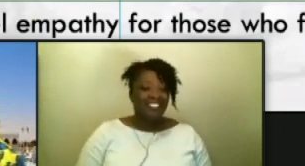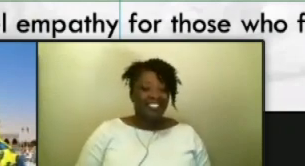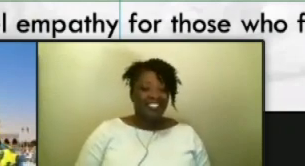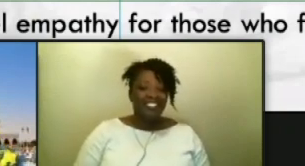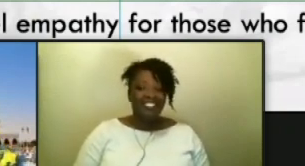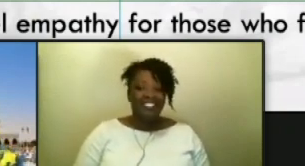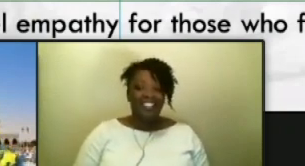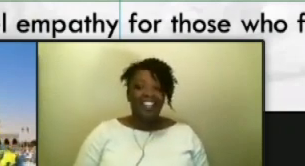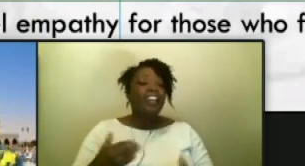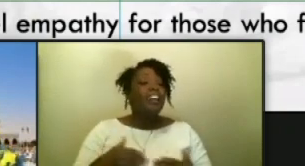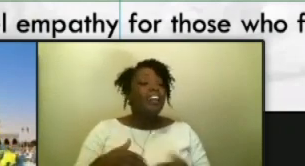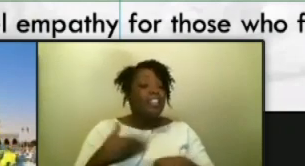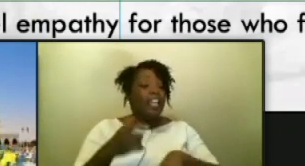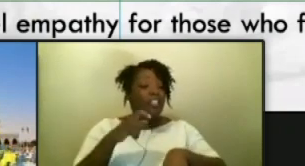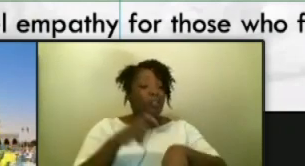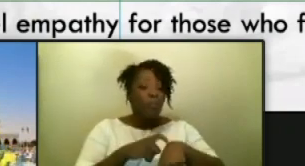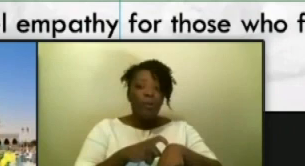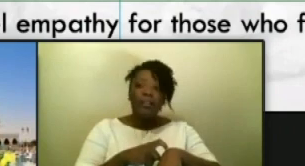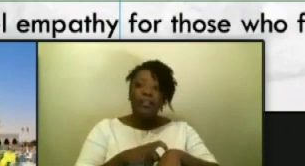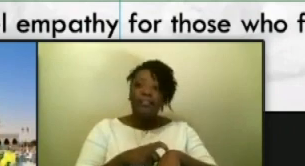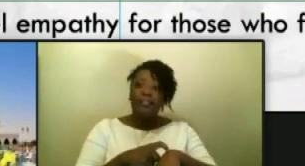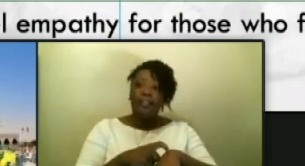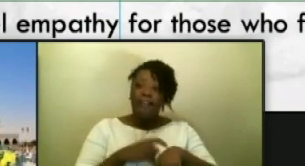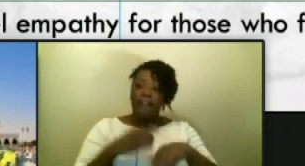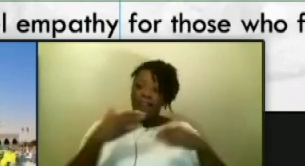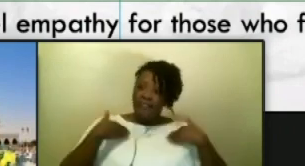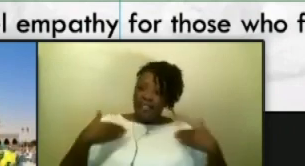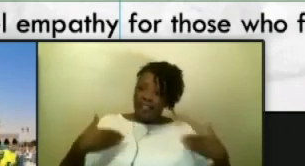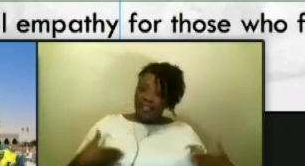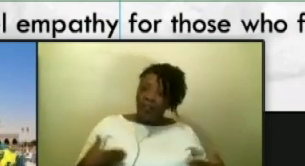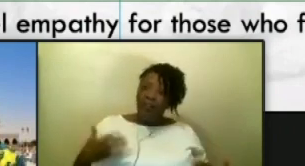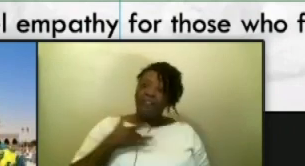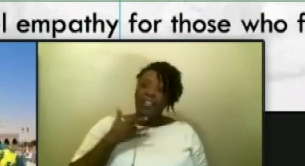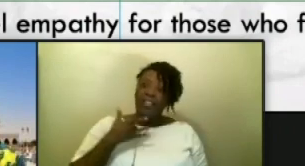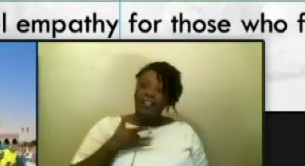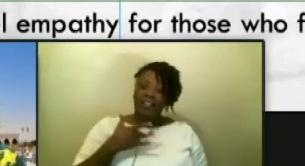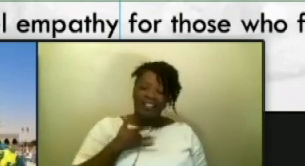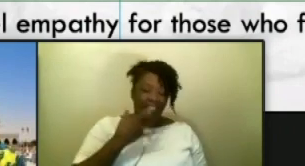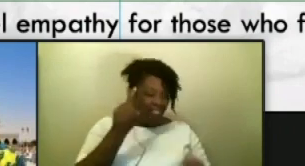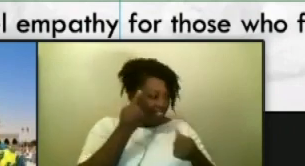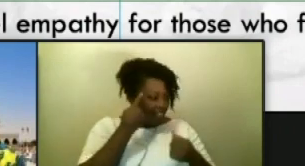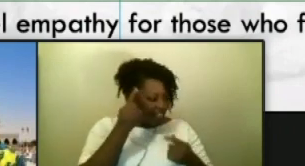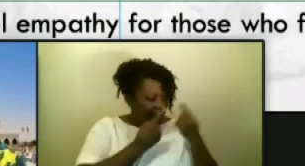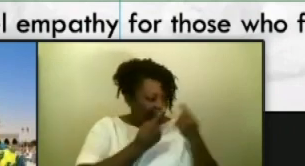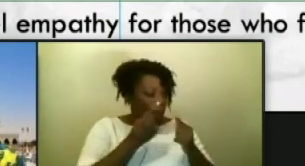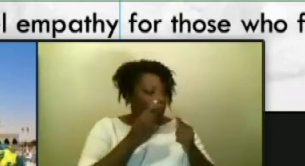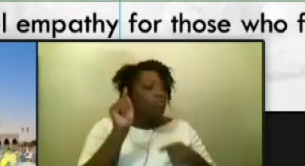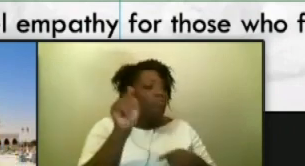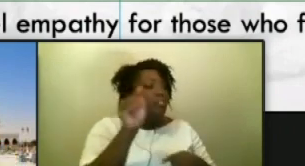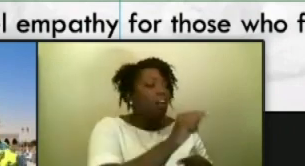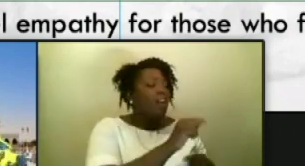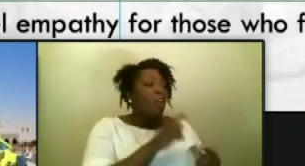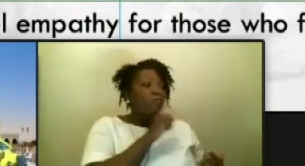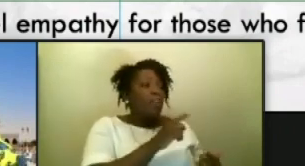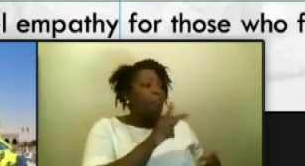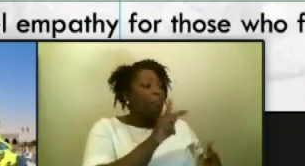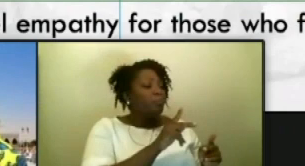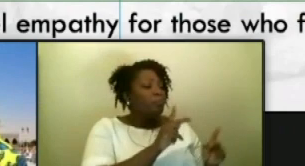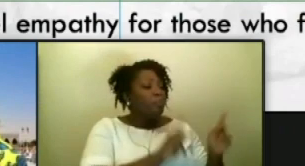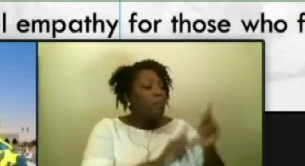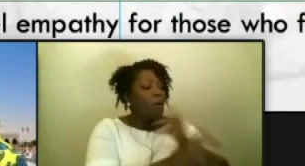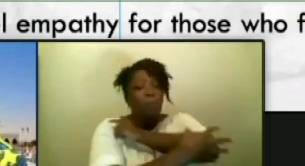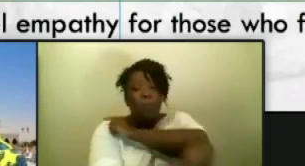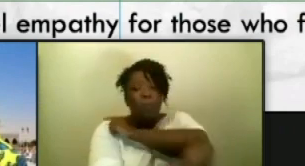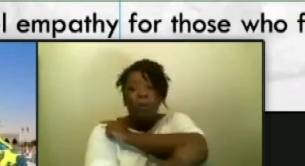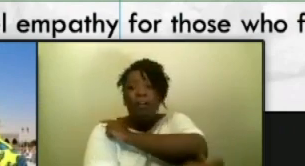The next point is that the physical effects of the fast are a reminder of those who suffer throughout the year. So the poor, the homeless, refugees, those with less